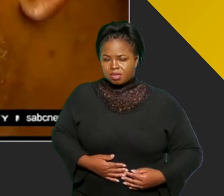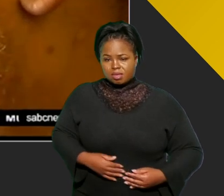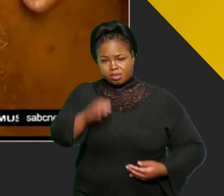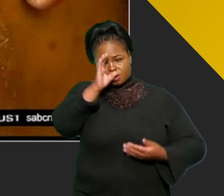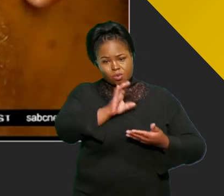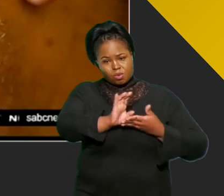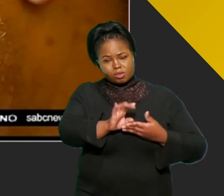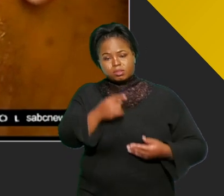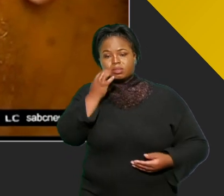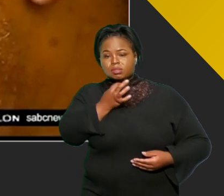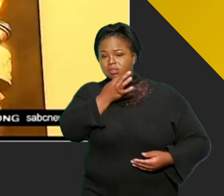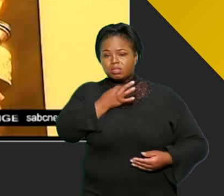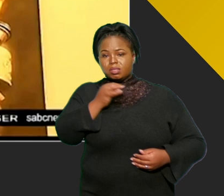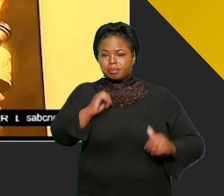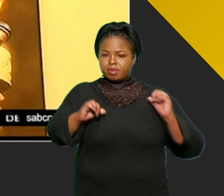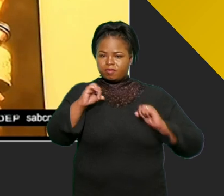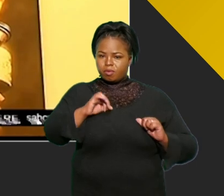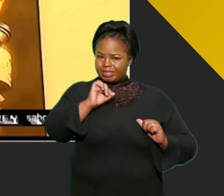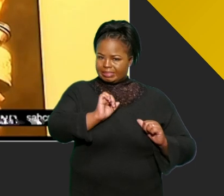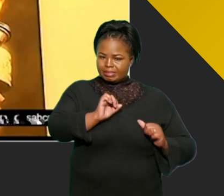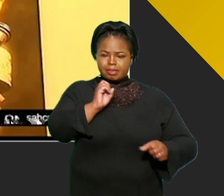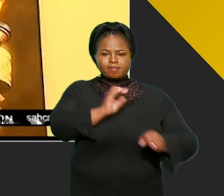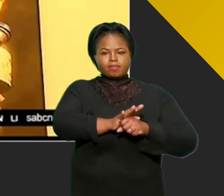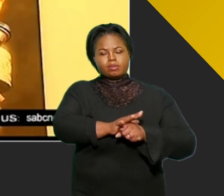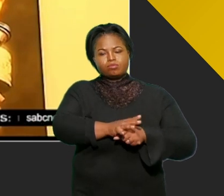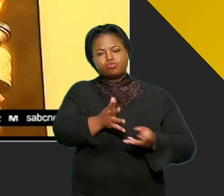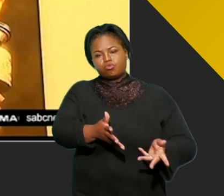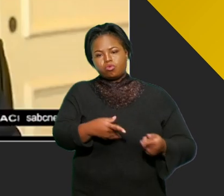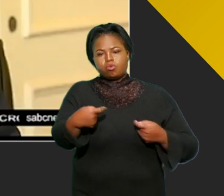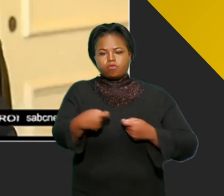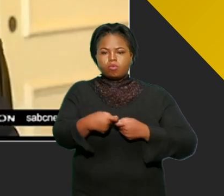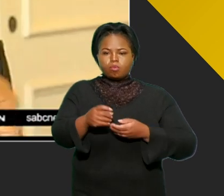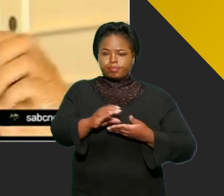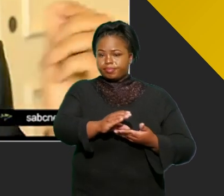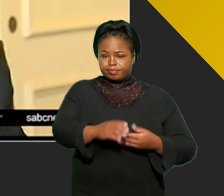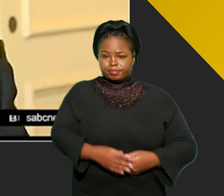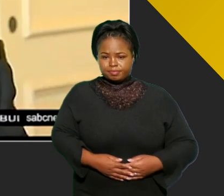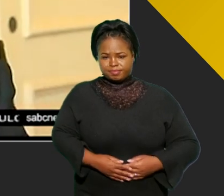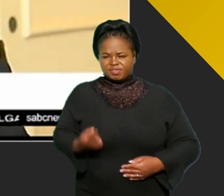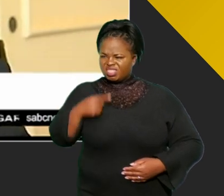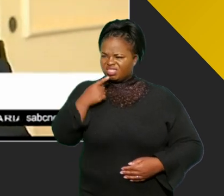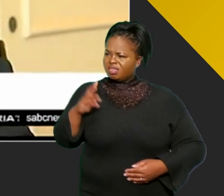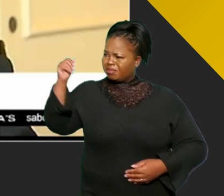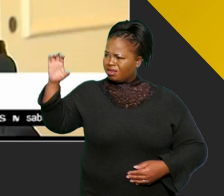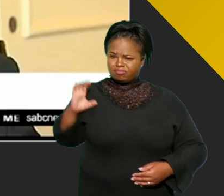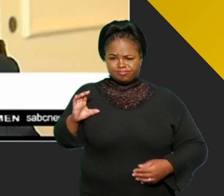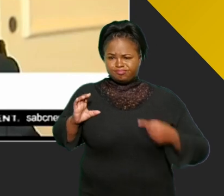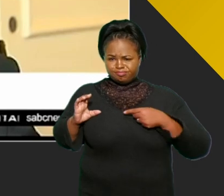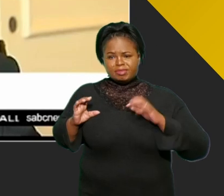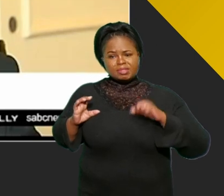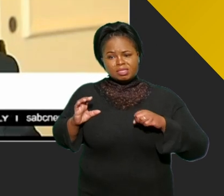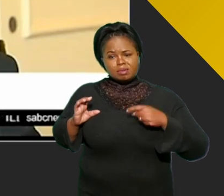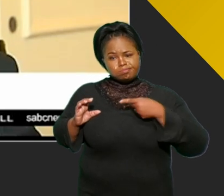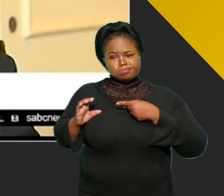says students' performance could have affected allowances. Then they'll say, but I got the money. Yes, you got the